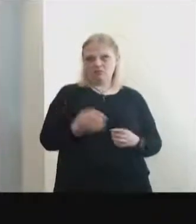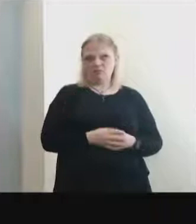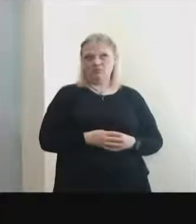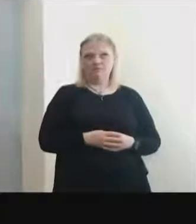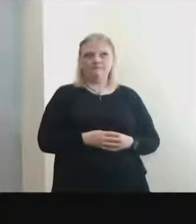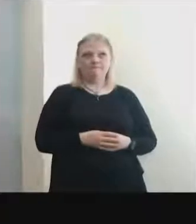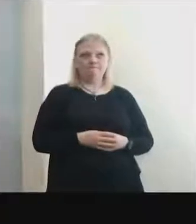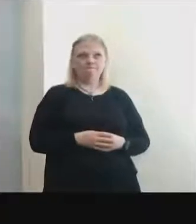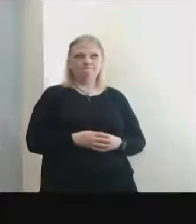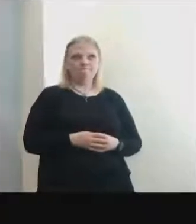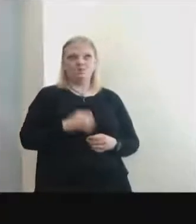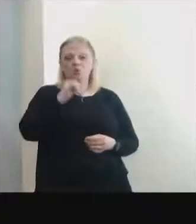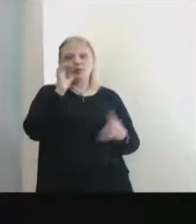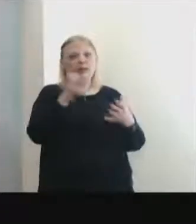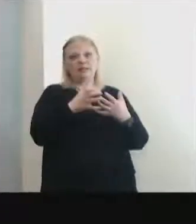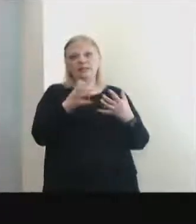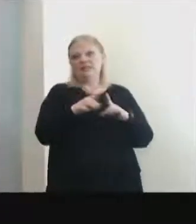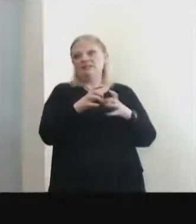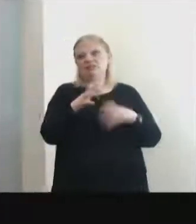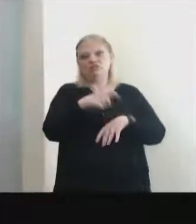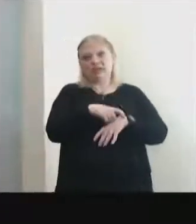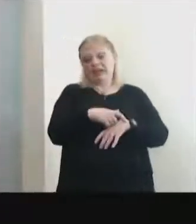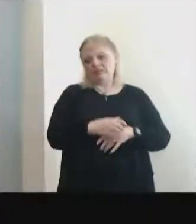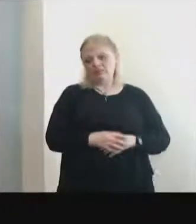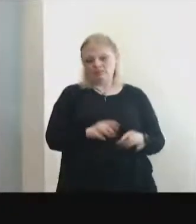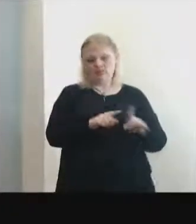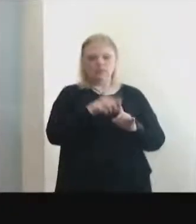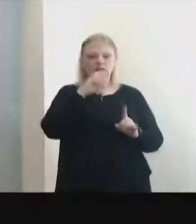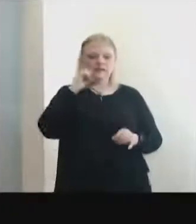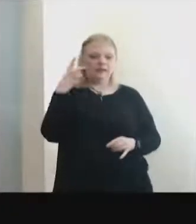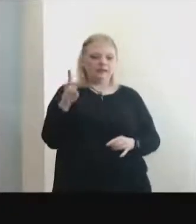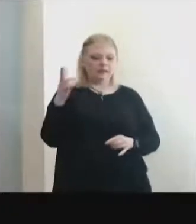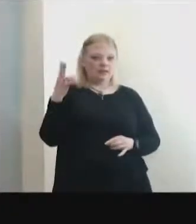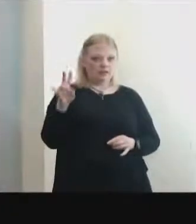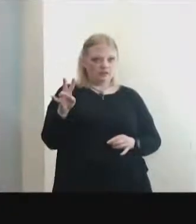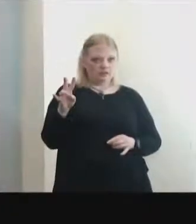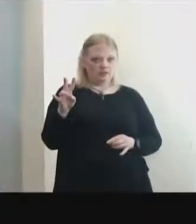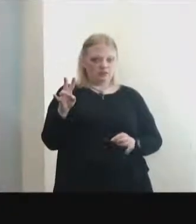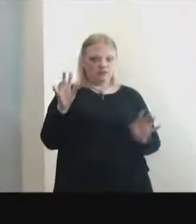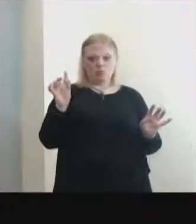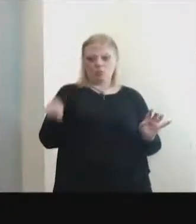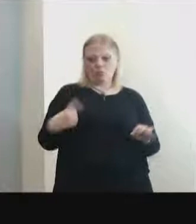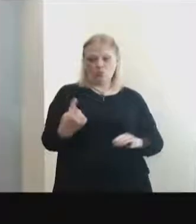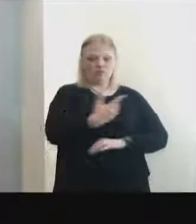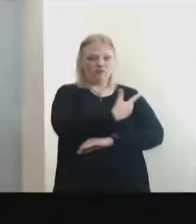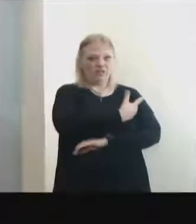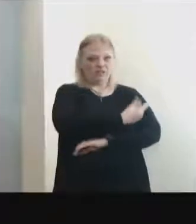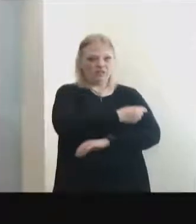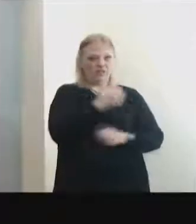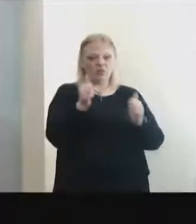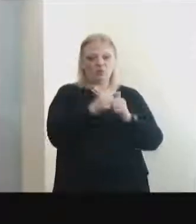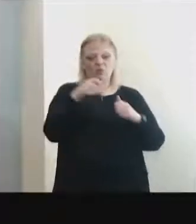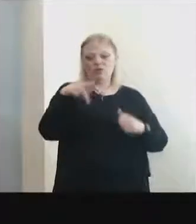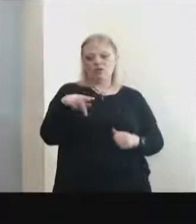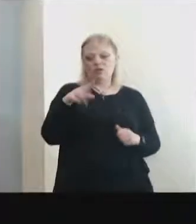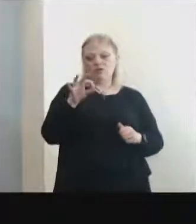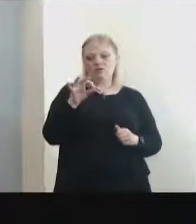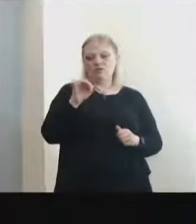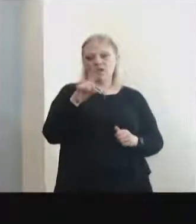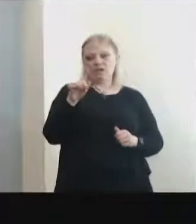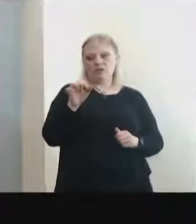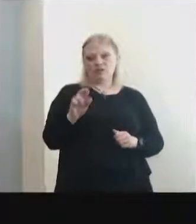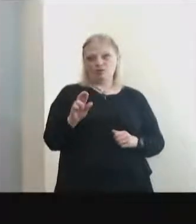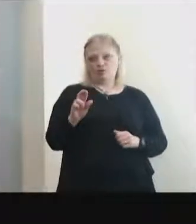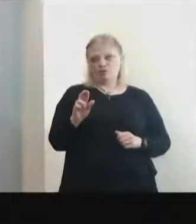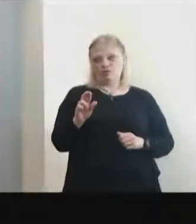So they haven't had as much time. Also, 16 and 17-year-olds can only get vaccinated with the Pfizer vaccine. So